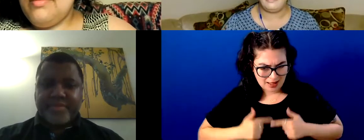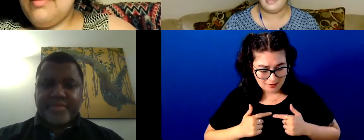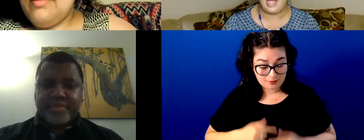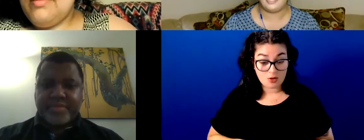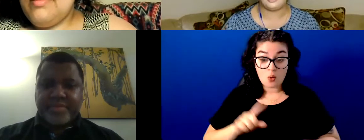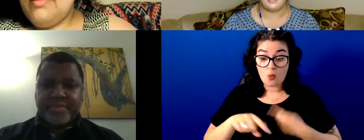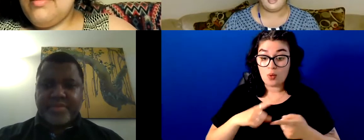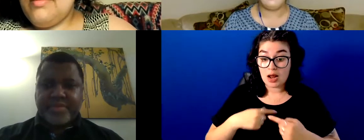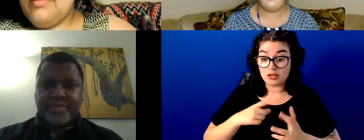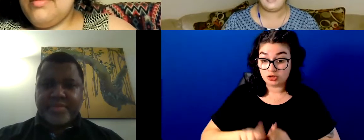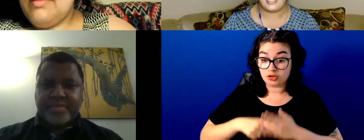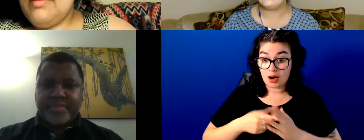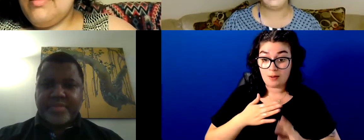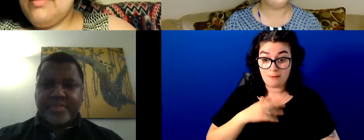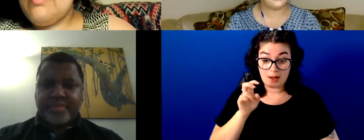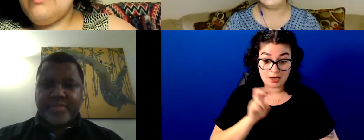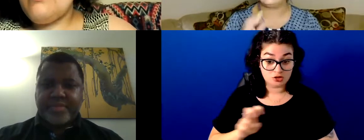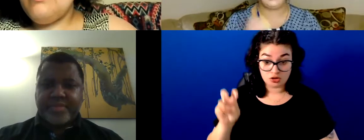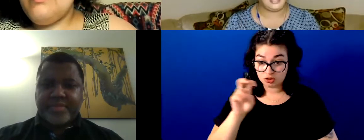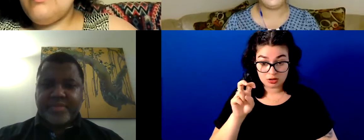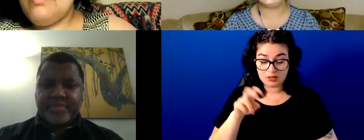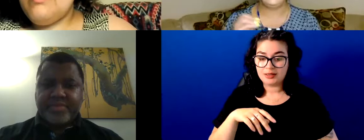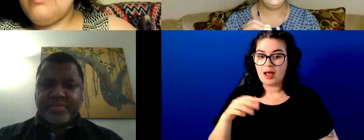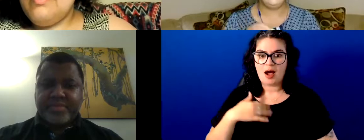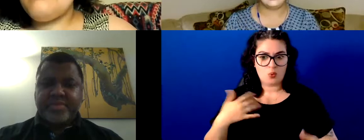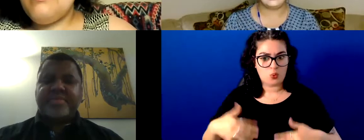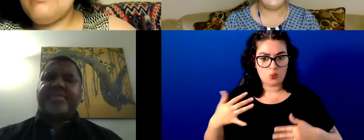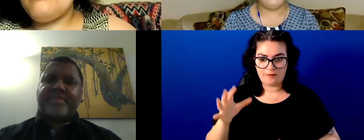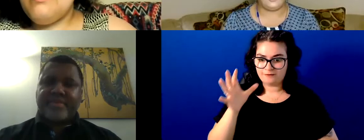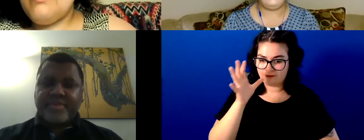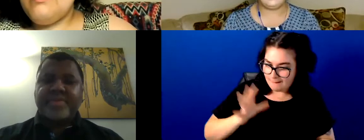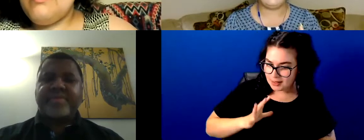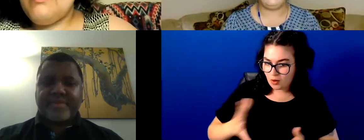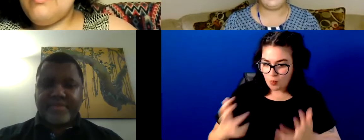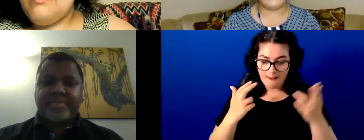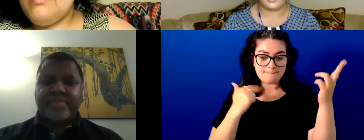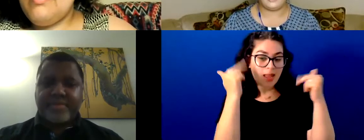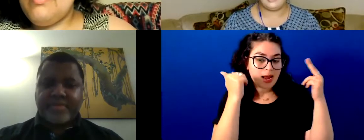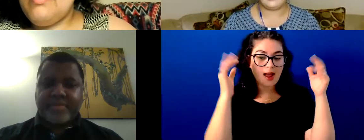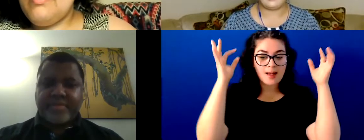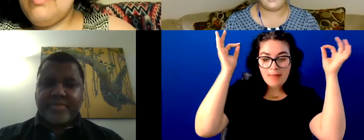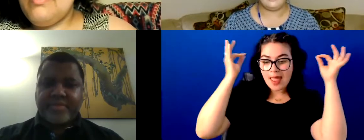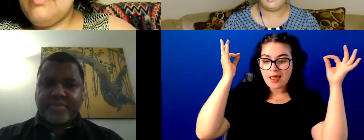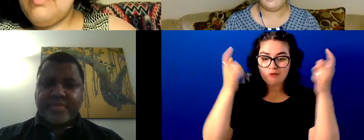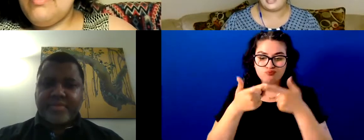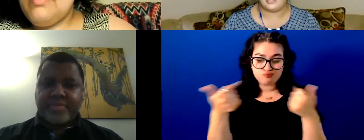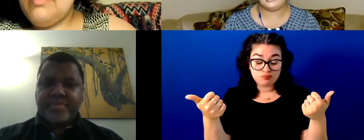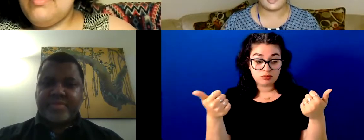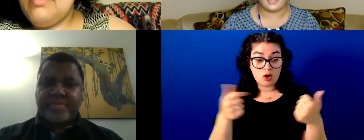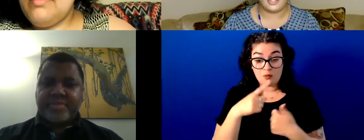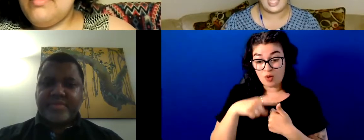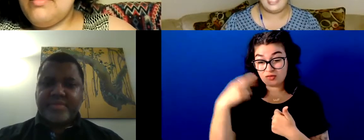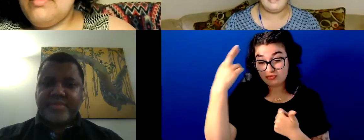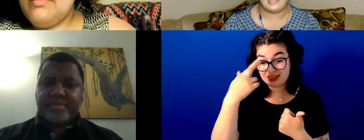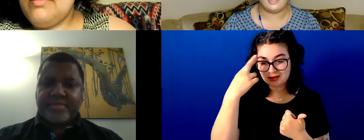very much hyper feminized. My makeup was done, my hair was done. It was one because of dysphoria, because I was afraid of, oh my God, they're going to